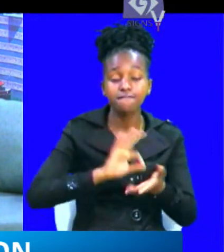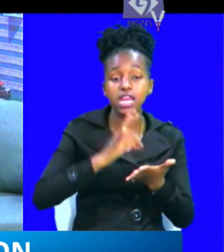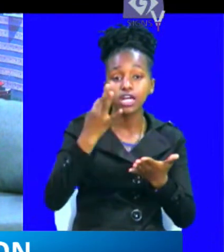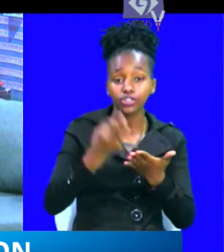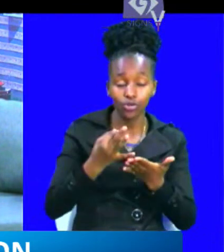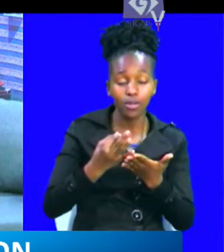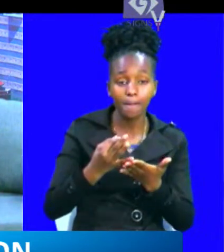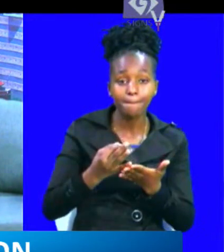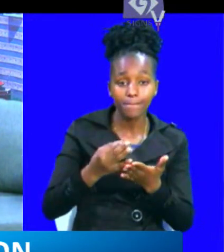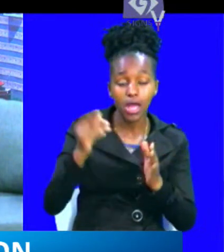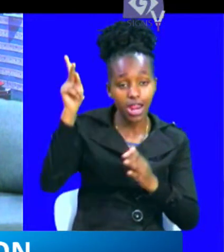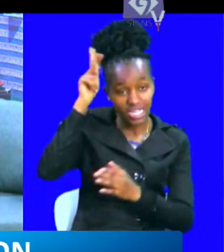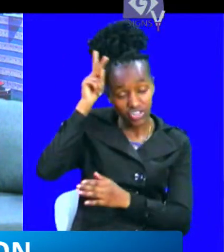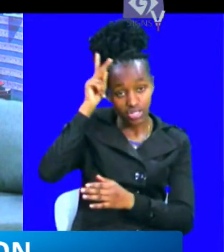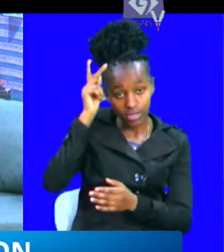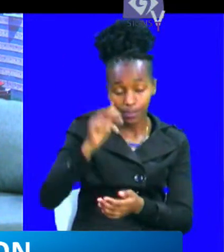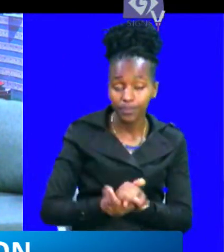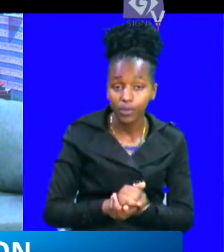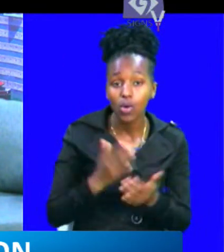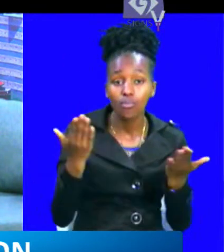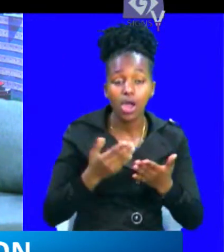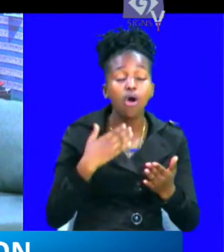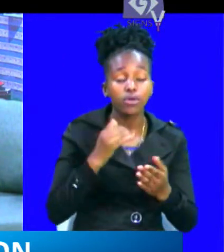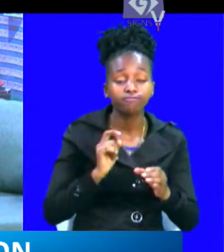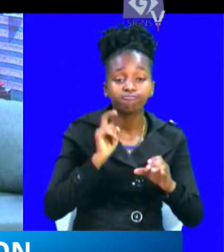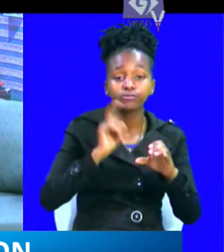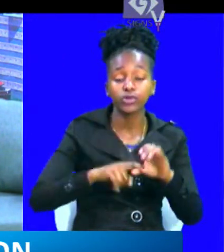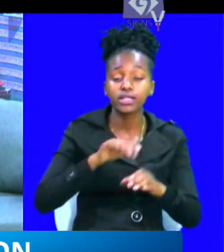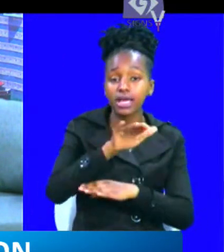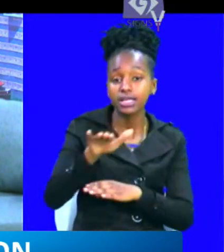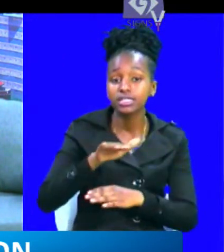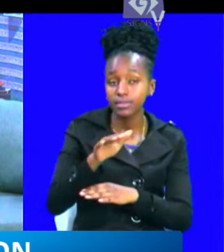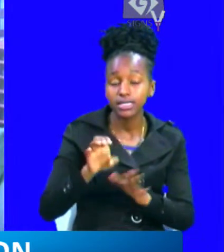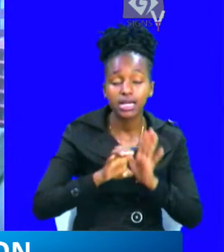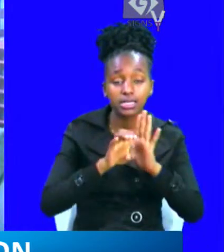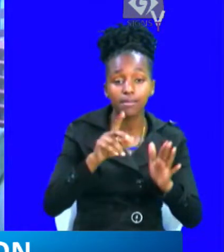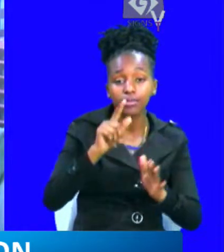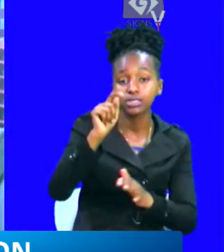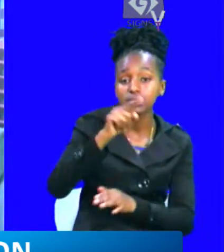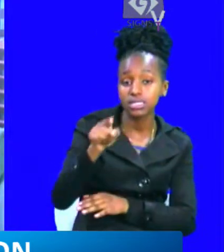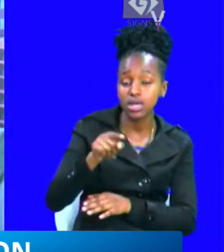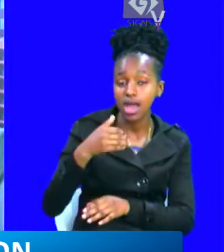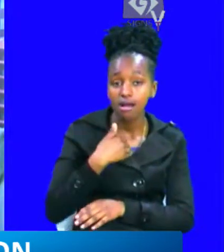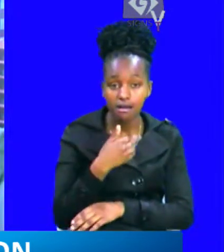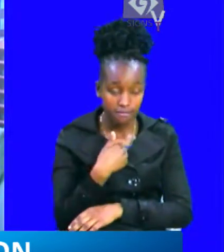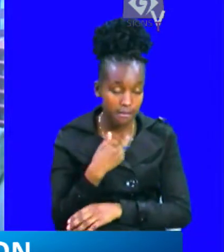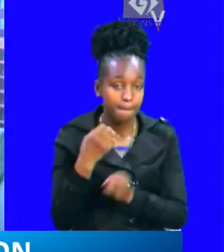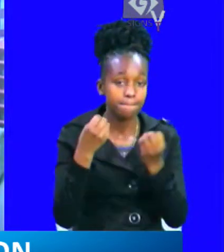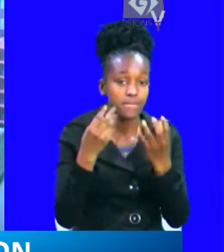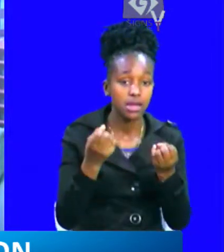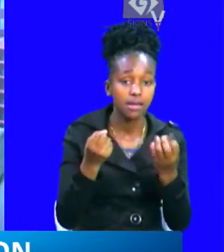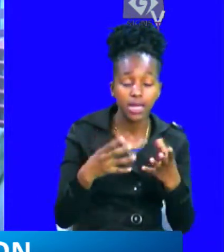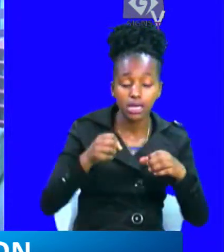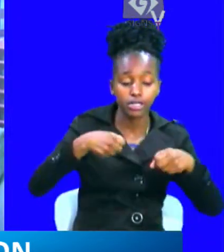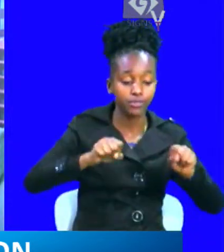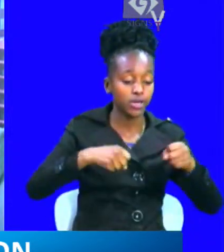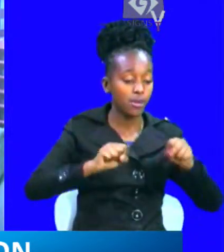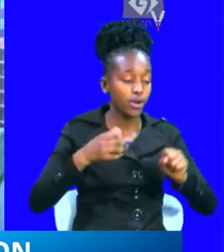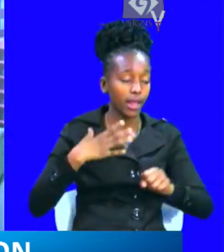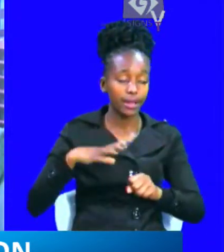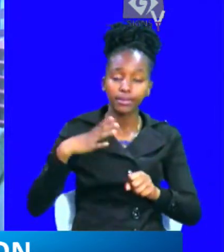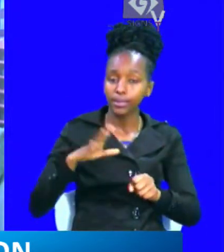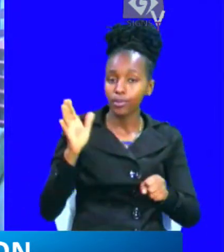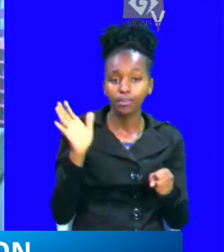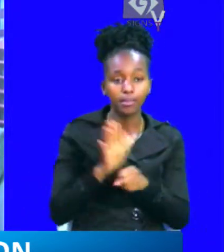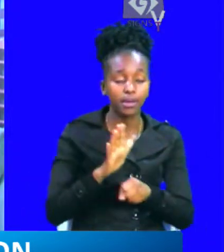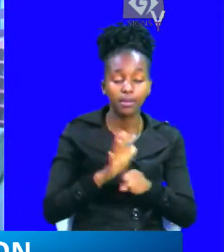to occupy the space whereby like in Trans Nzoia, we have a lot of boda guys.